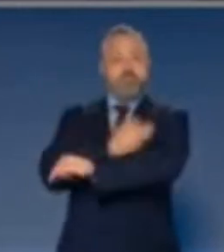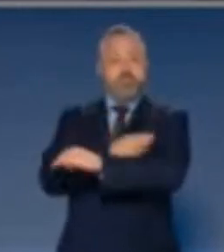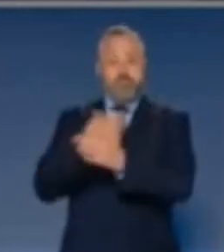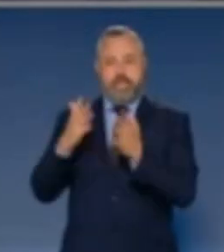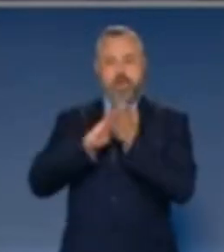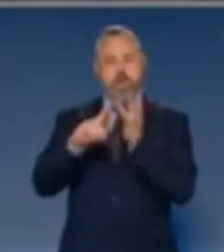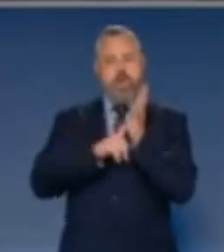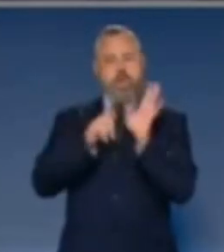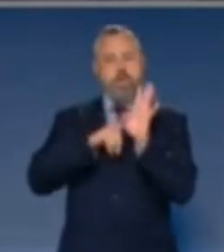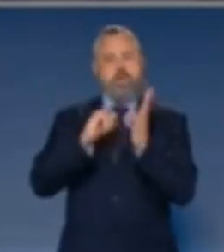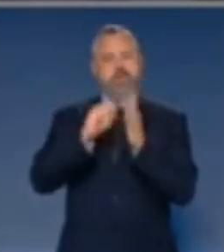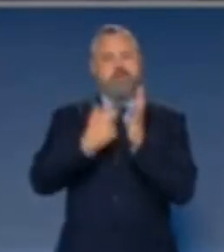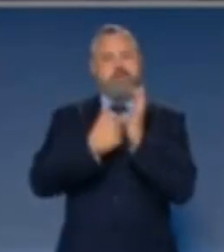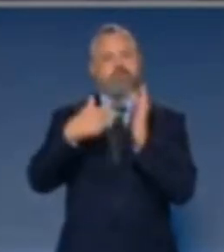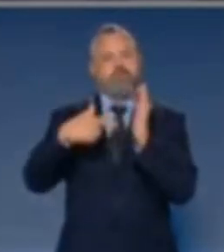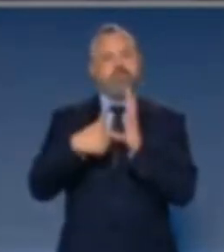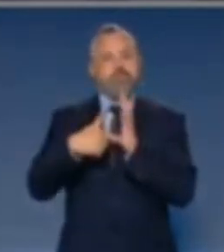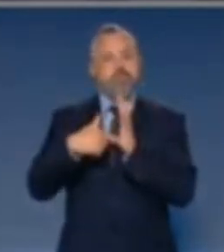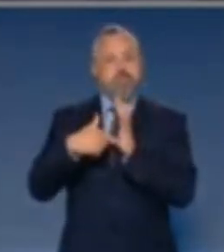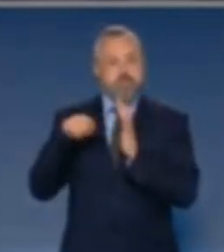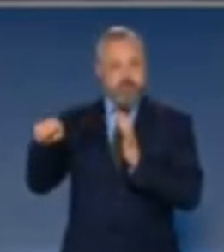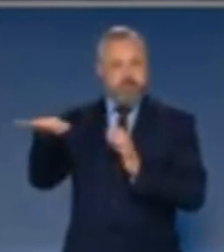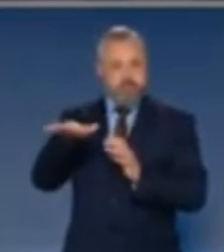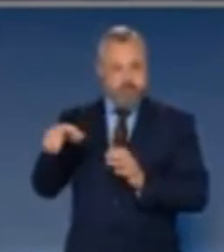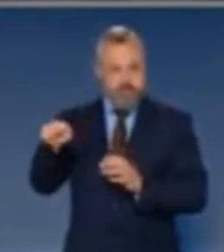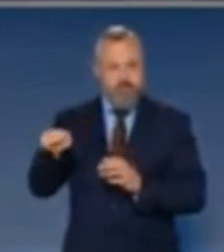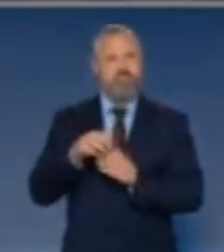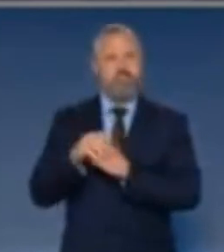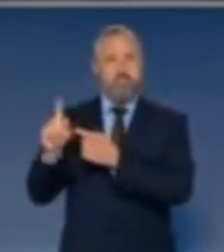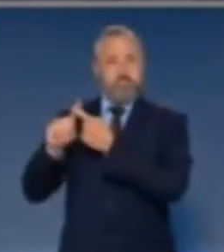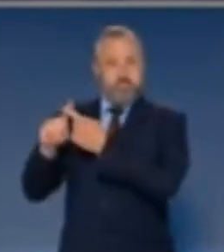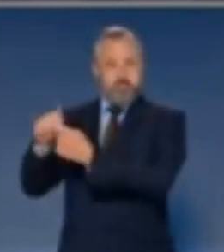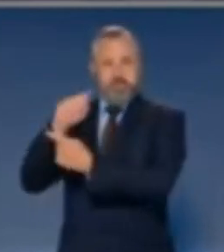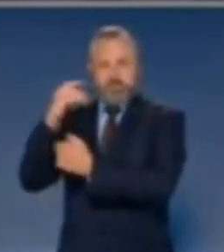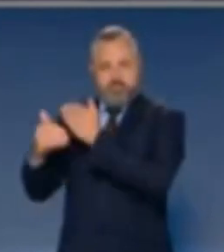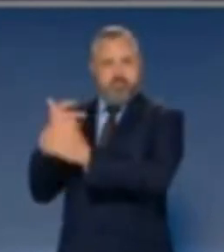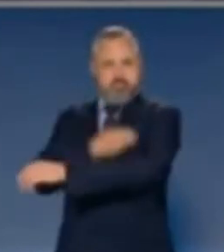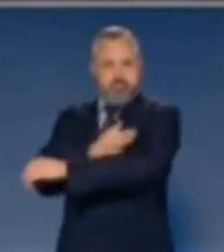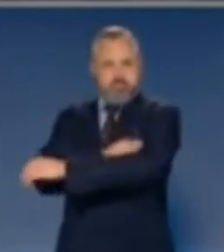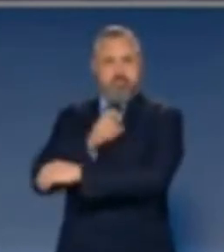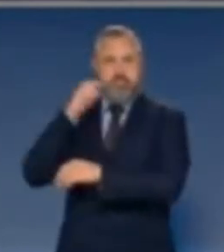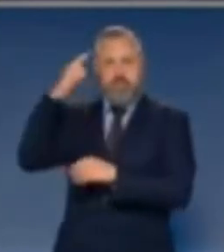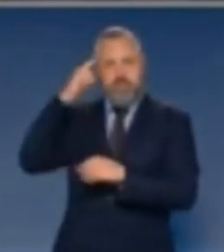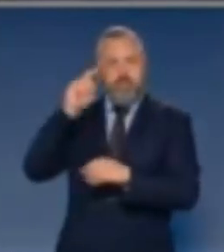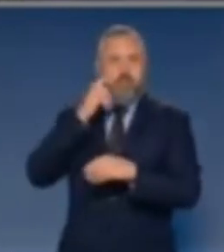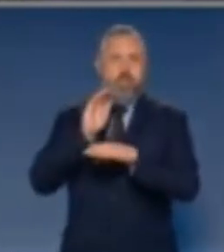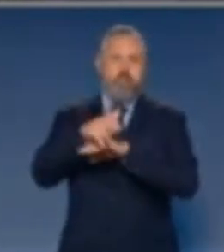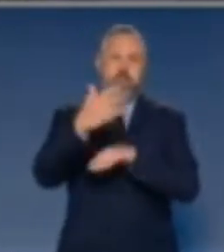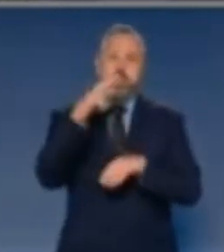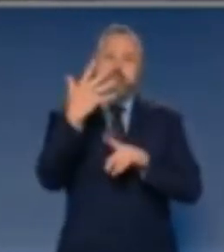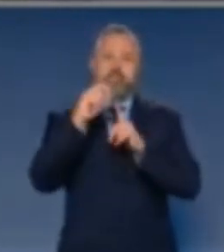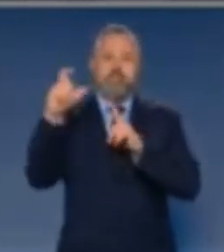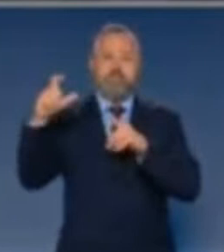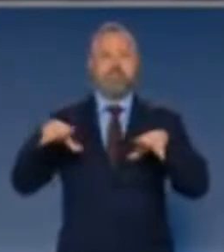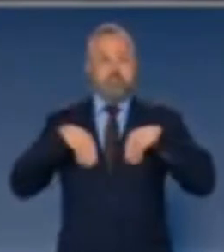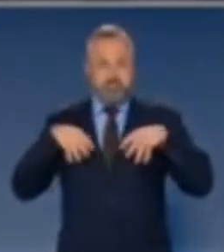the program is continuing. And they were expecting over 95% take-up of course, individuals who may be in the